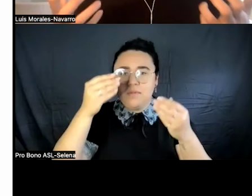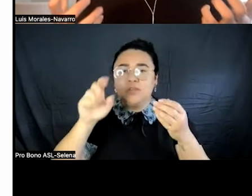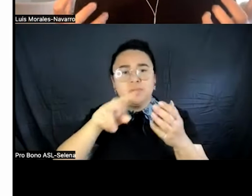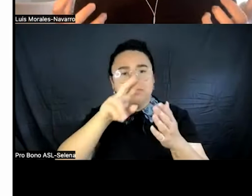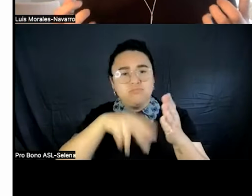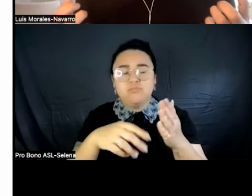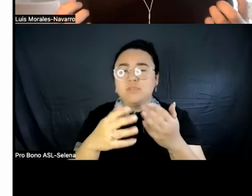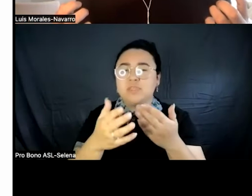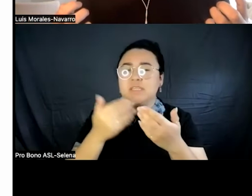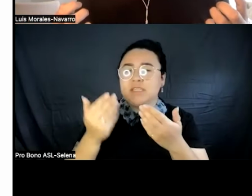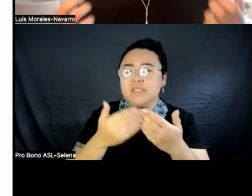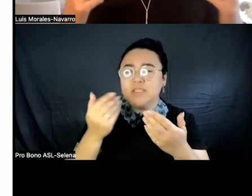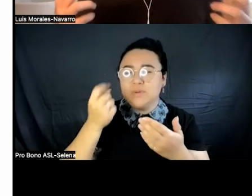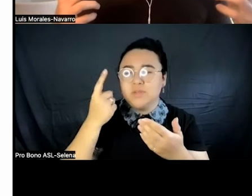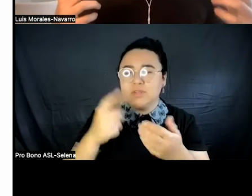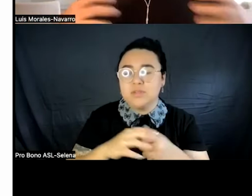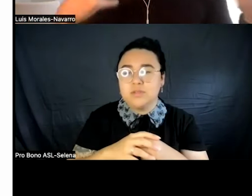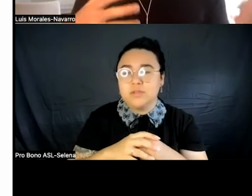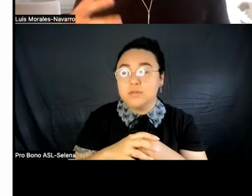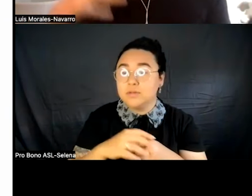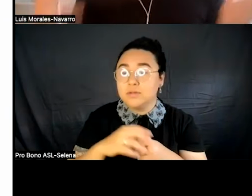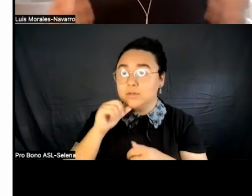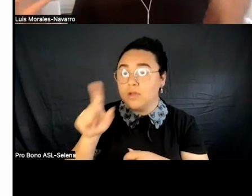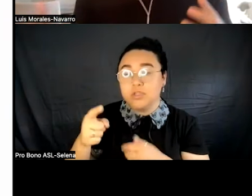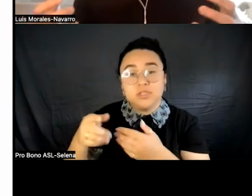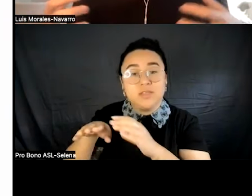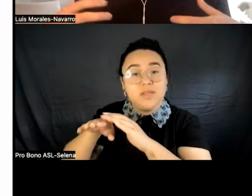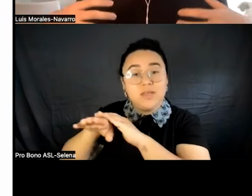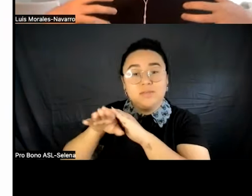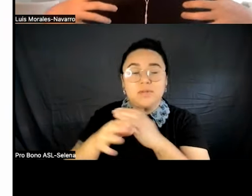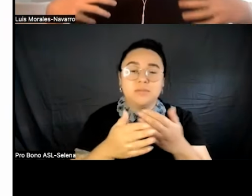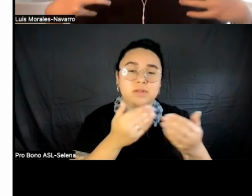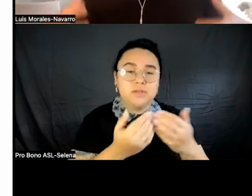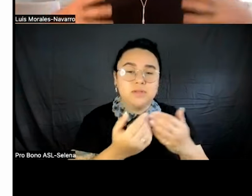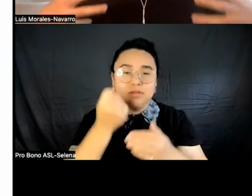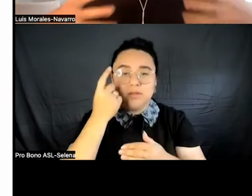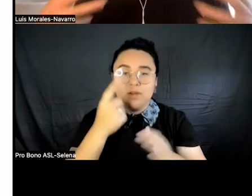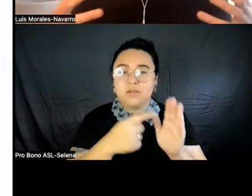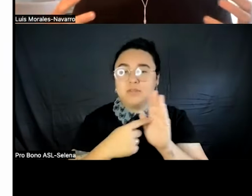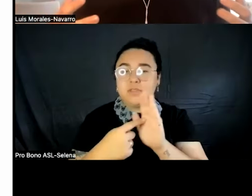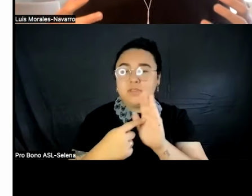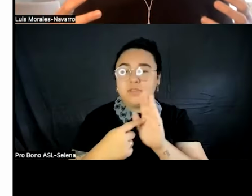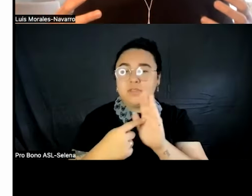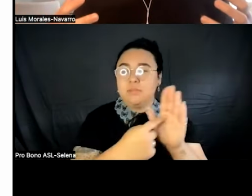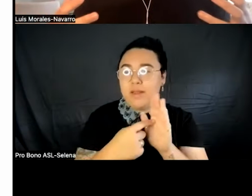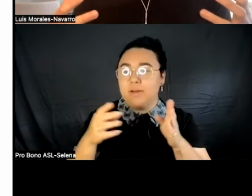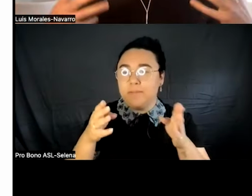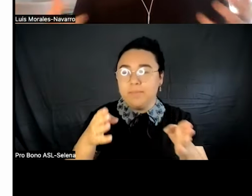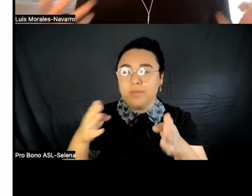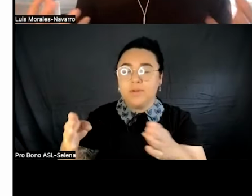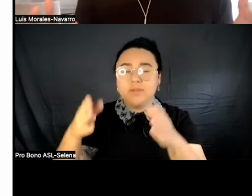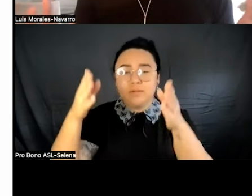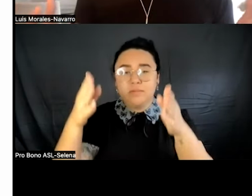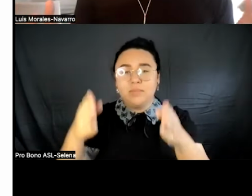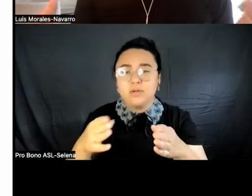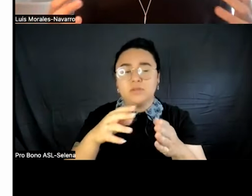to understand, and not only like accessible, but easy to understand and displayed in ways that the